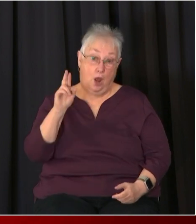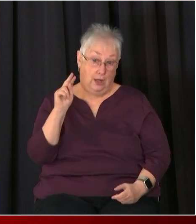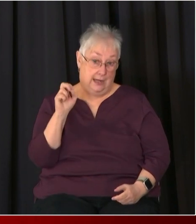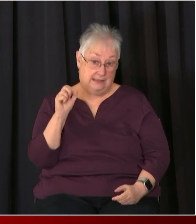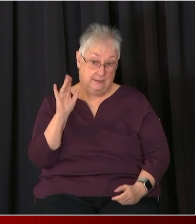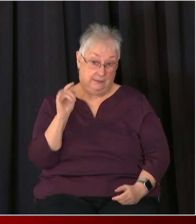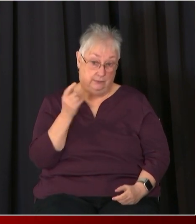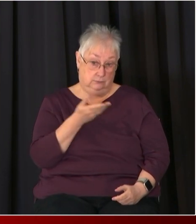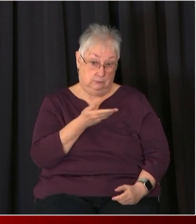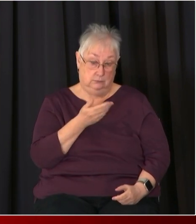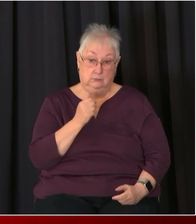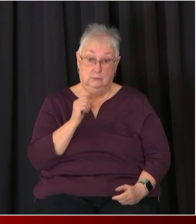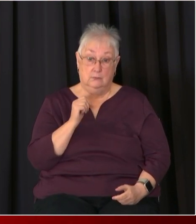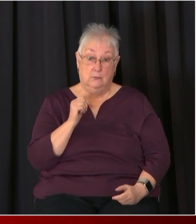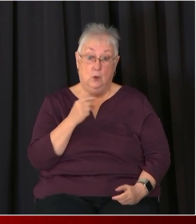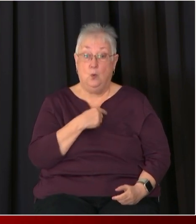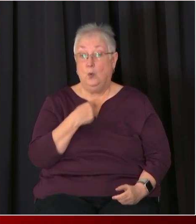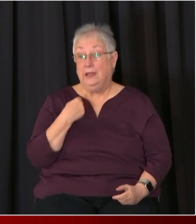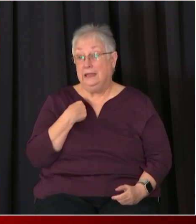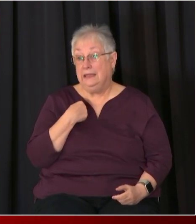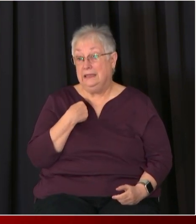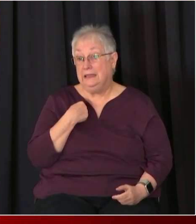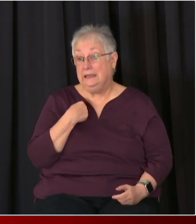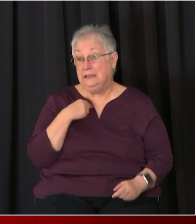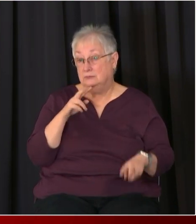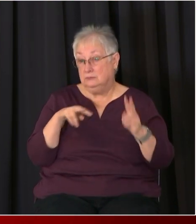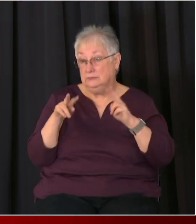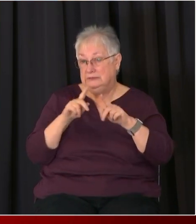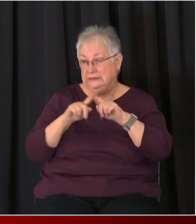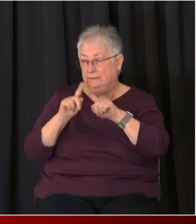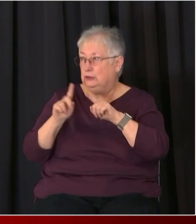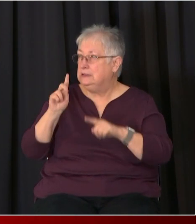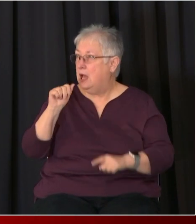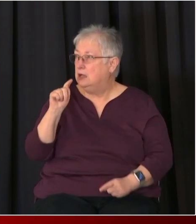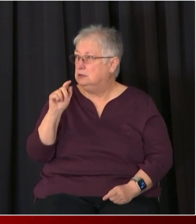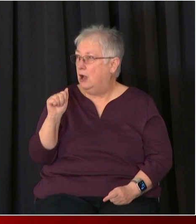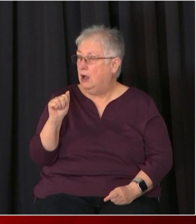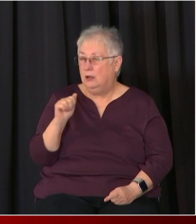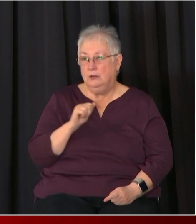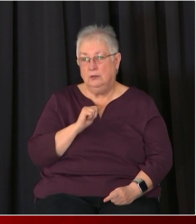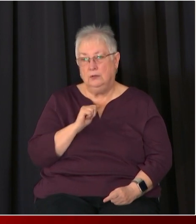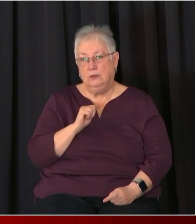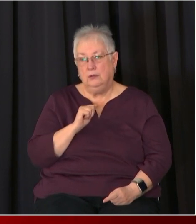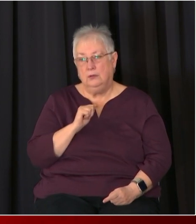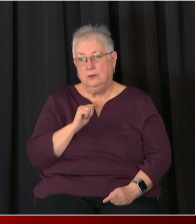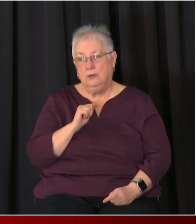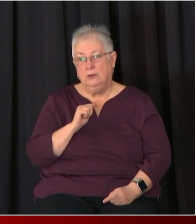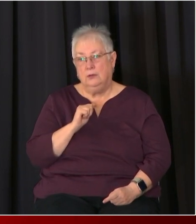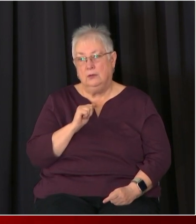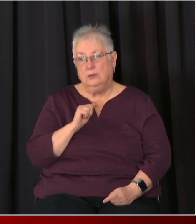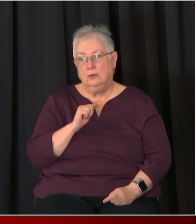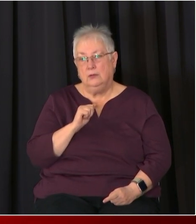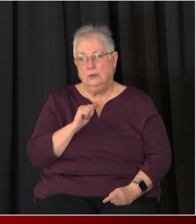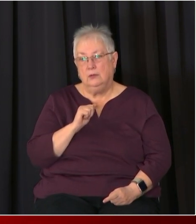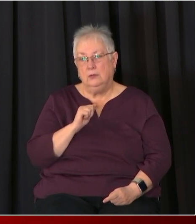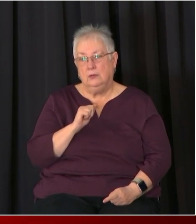our epidemiological data that tells us about trends that we're seeing in our cases. So who's now being